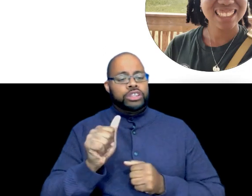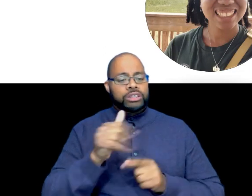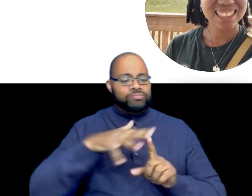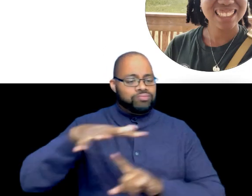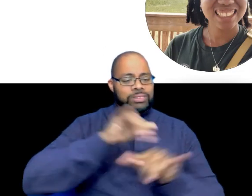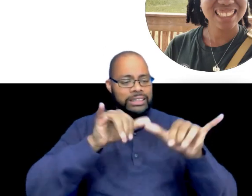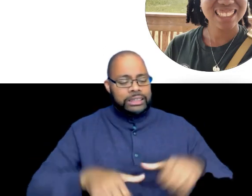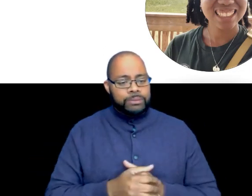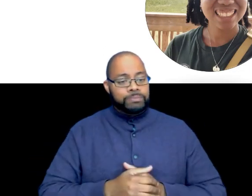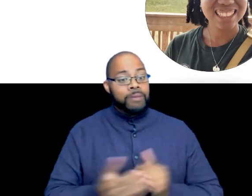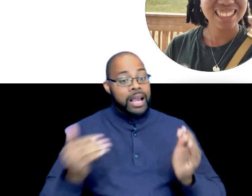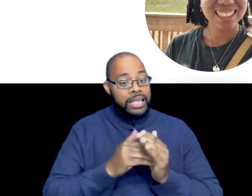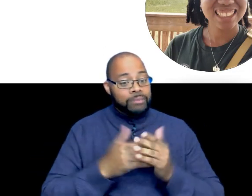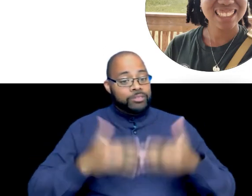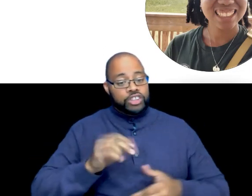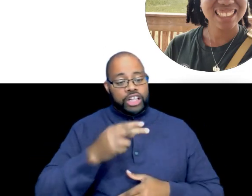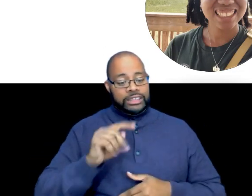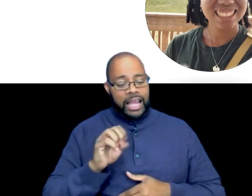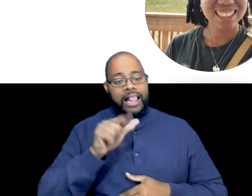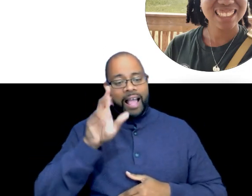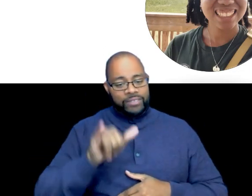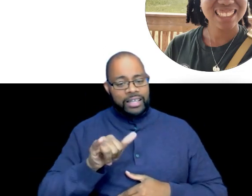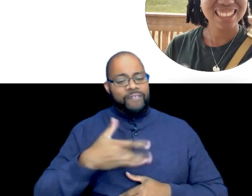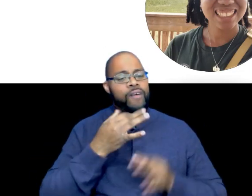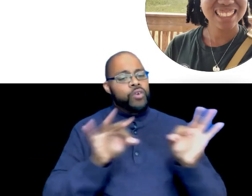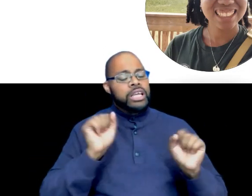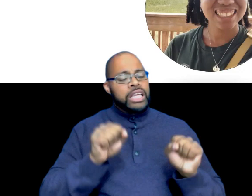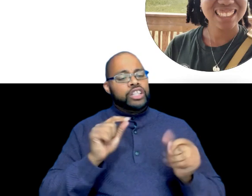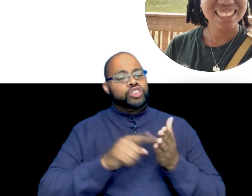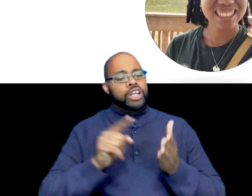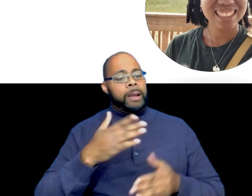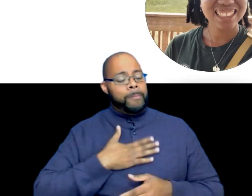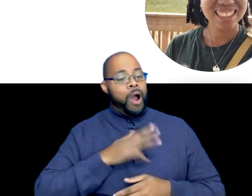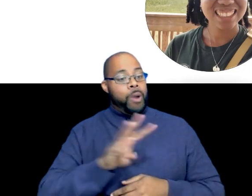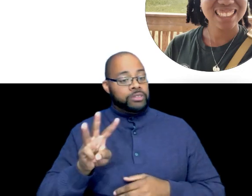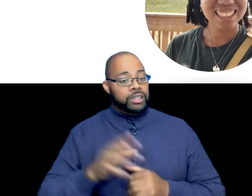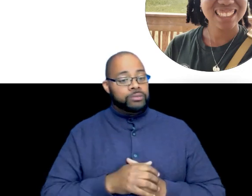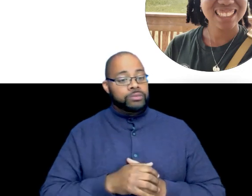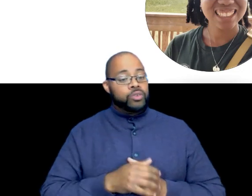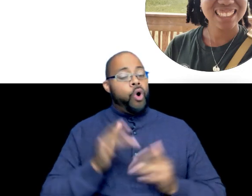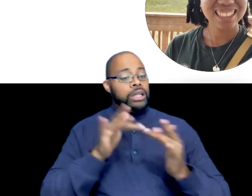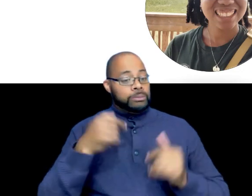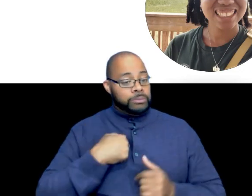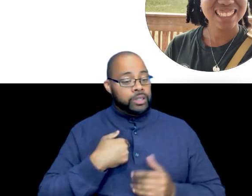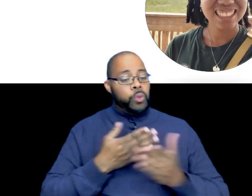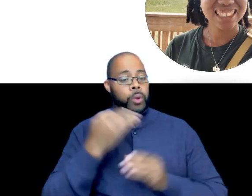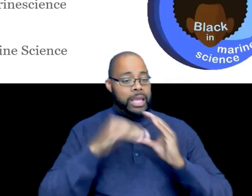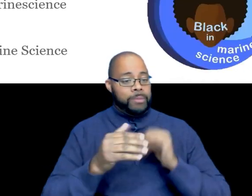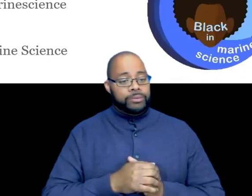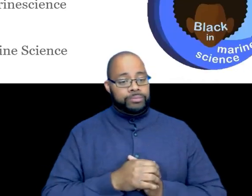ecosystems. Once again, I am Chanté Lively, and feel free to check out my website or reach out to me by